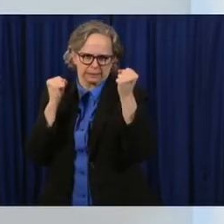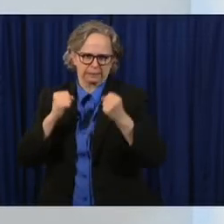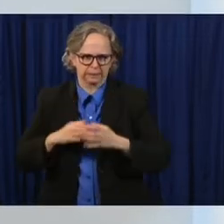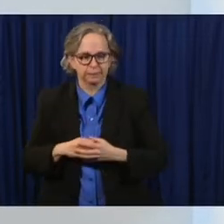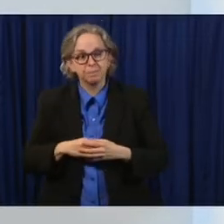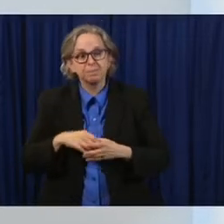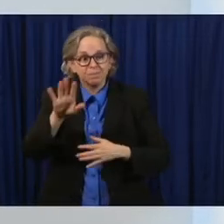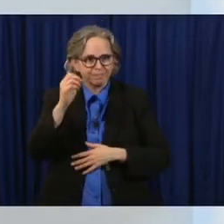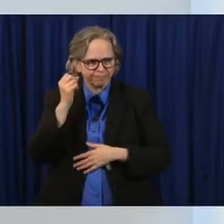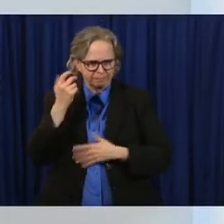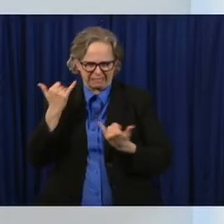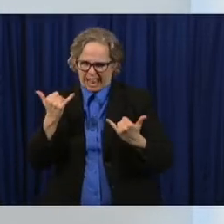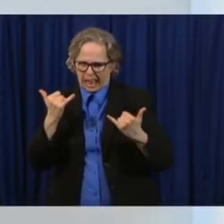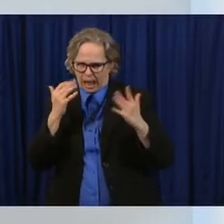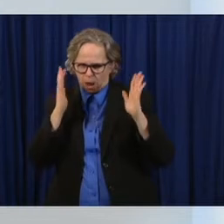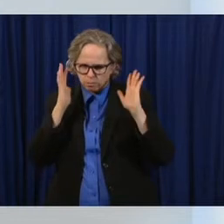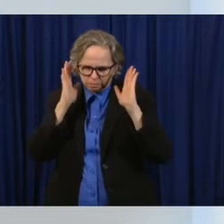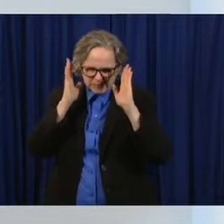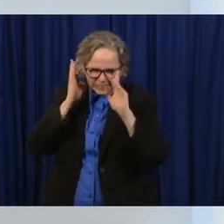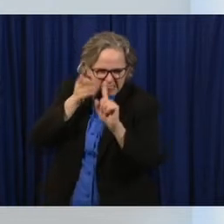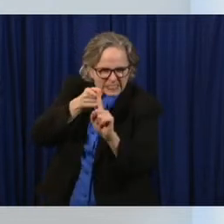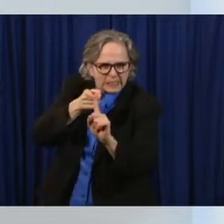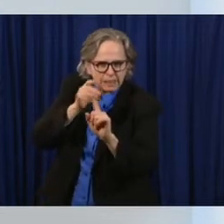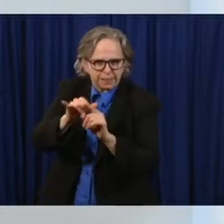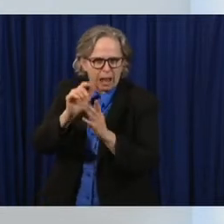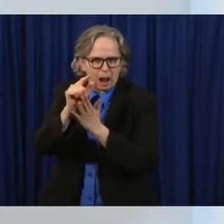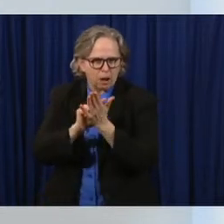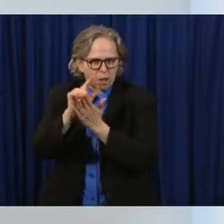diligently focusing on that at this time.